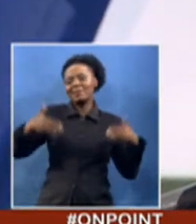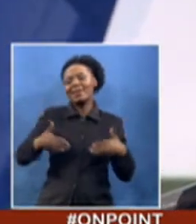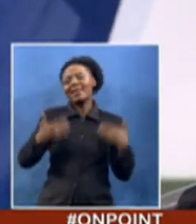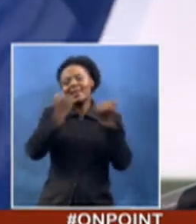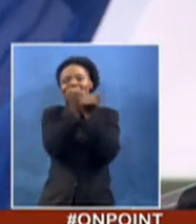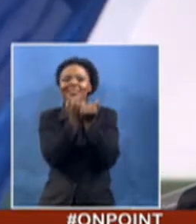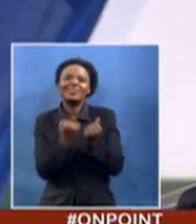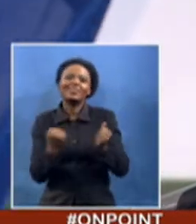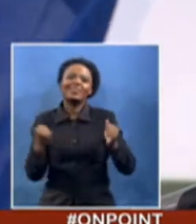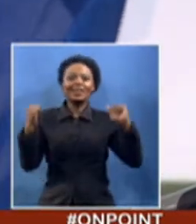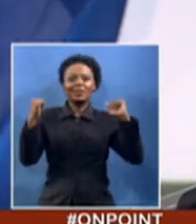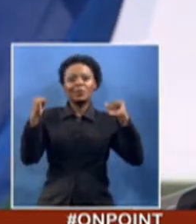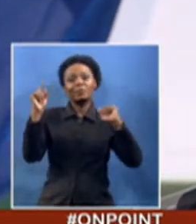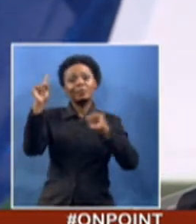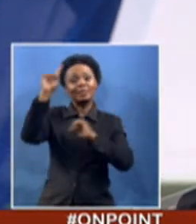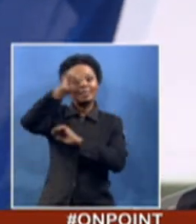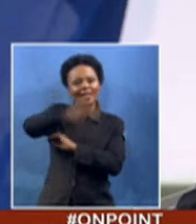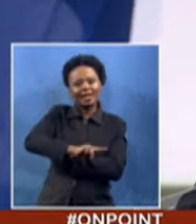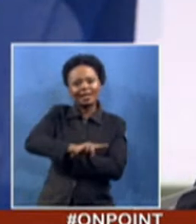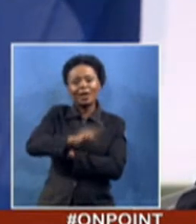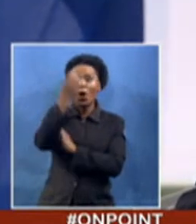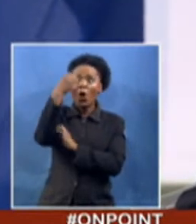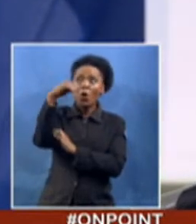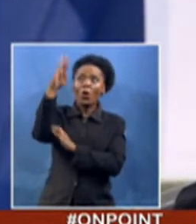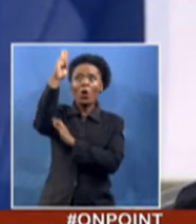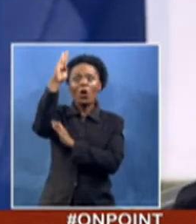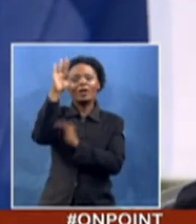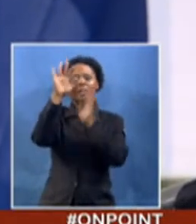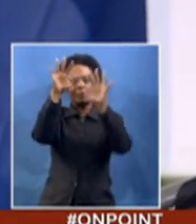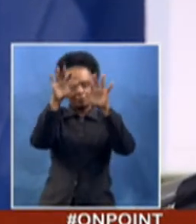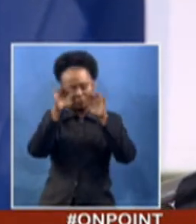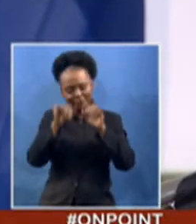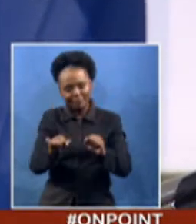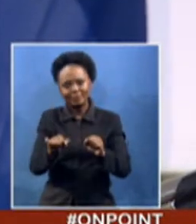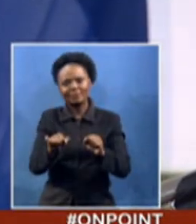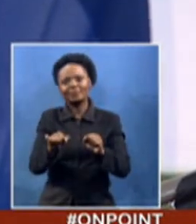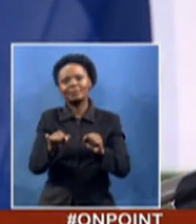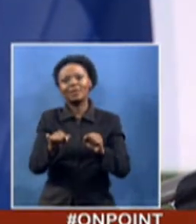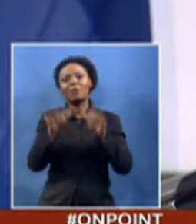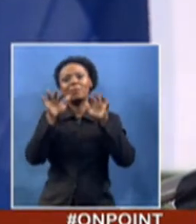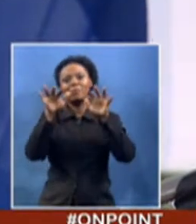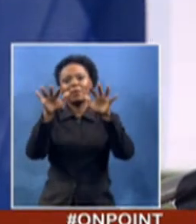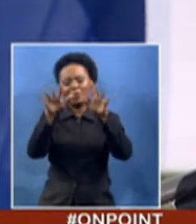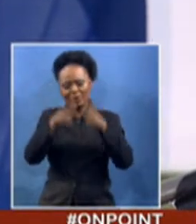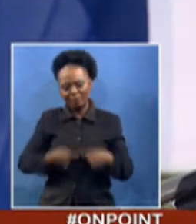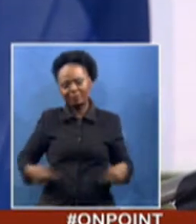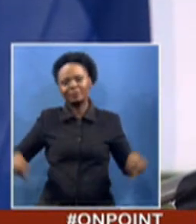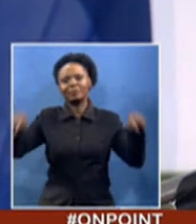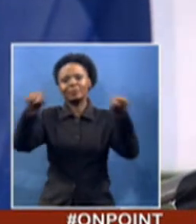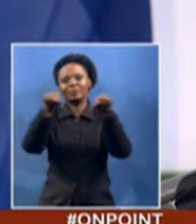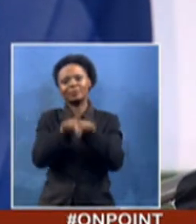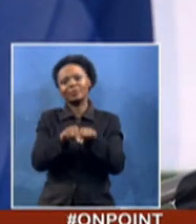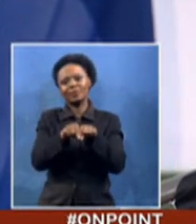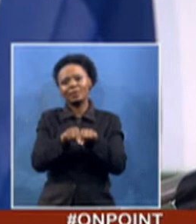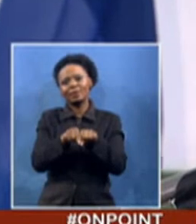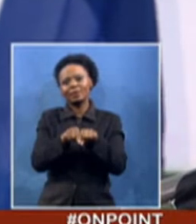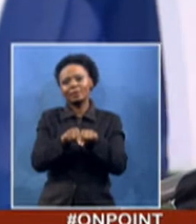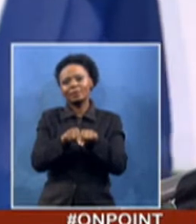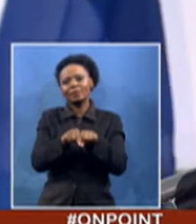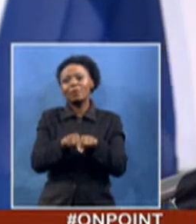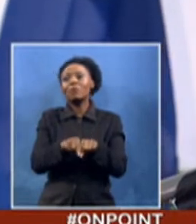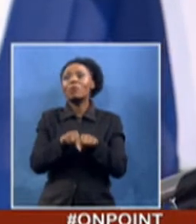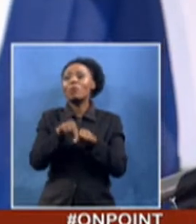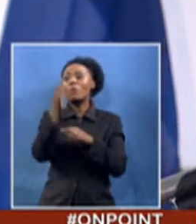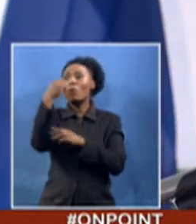Day. Modimo aboloke setjhaba sa heso, Nkosi katekisa